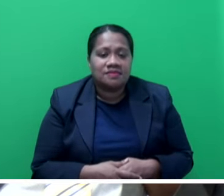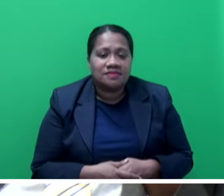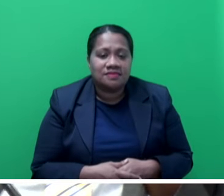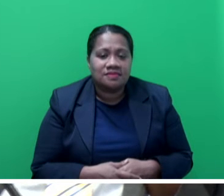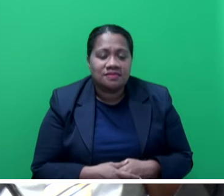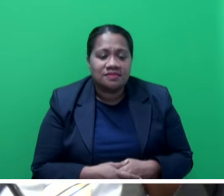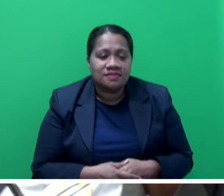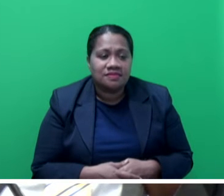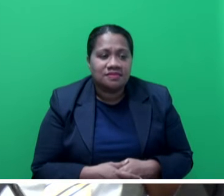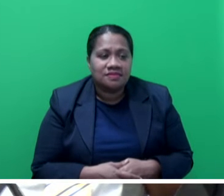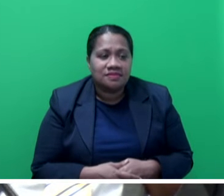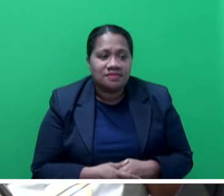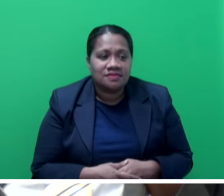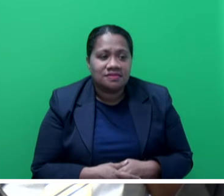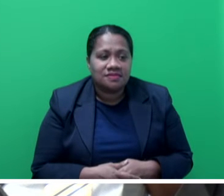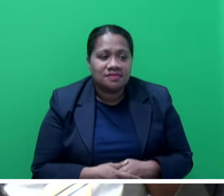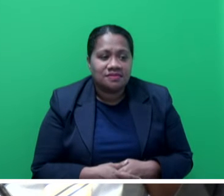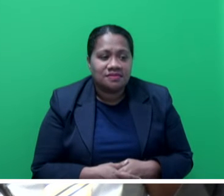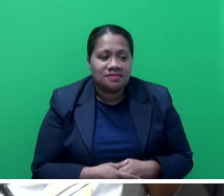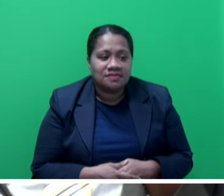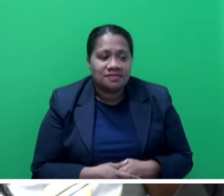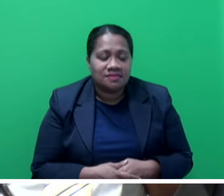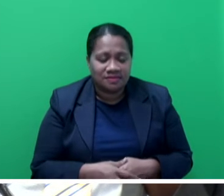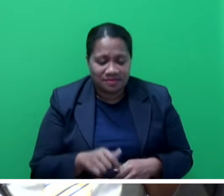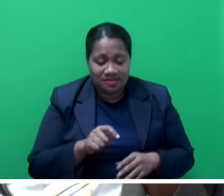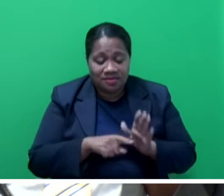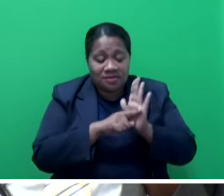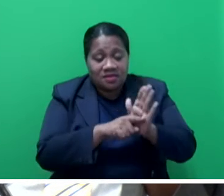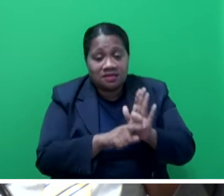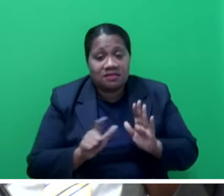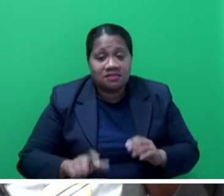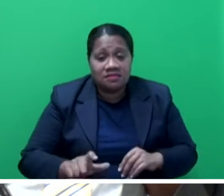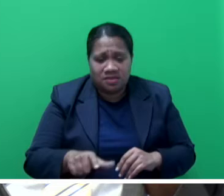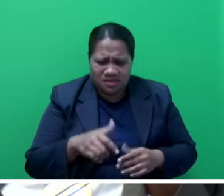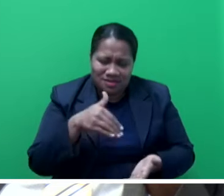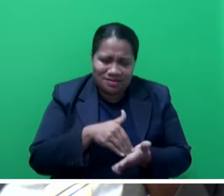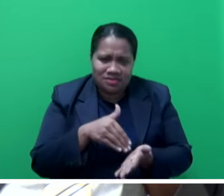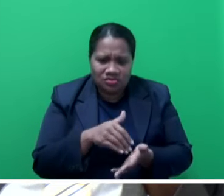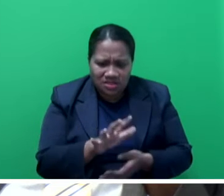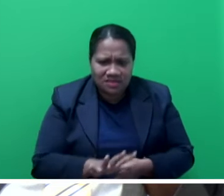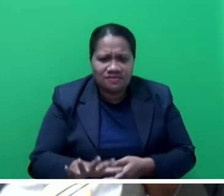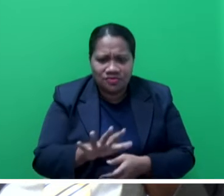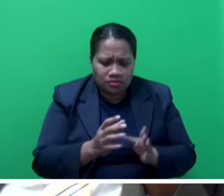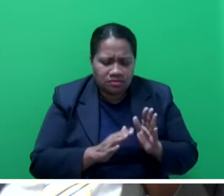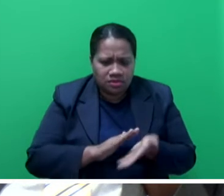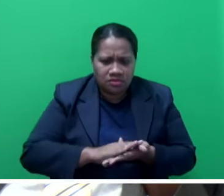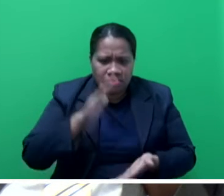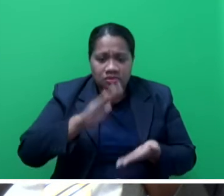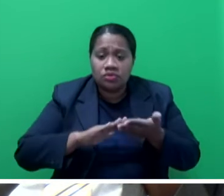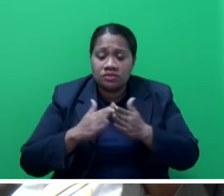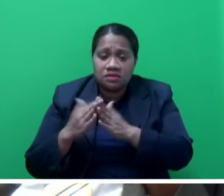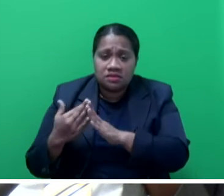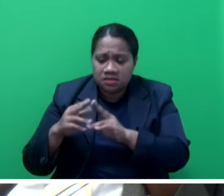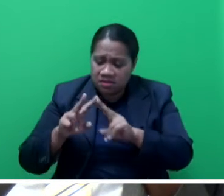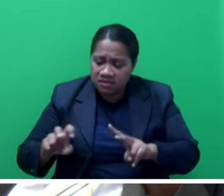results. This has enabled Lautoka and Labasa, as well as the Central Division, to increase its community surveillance through the gene